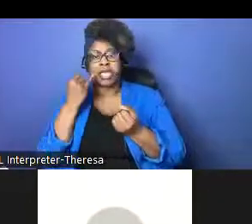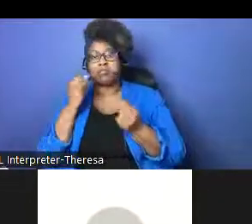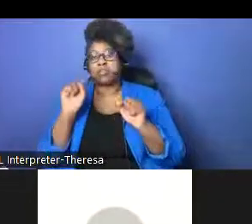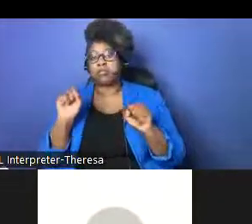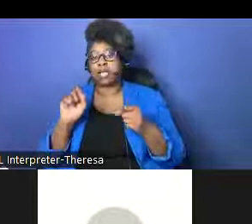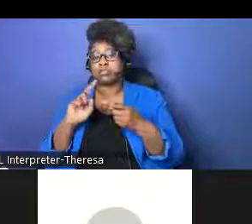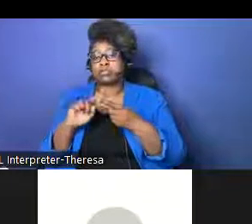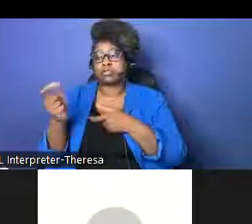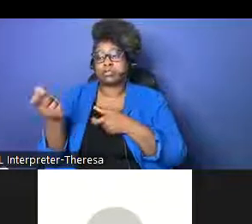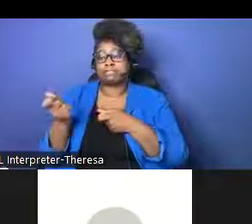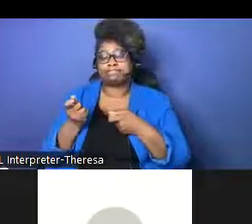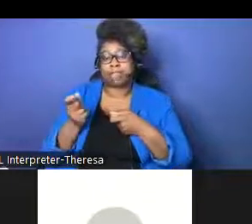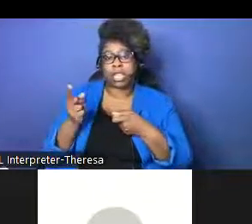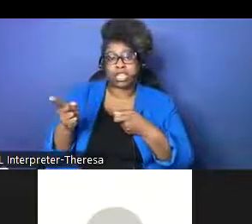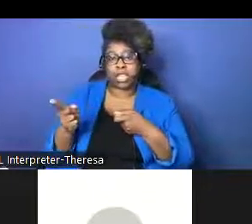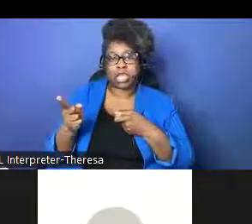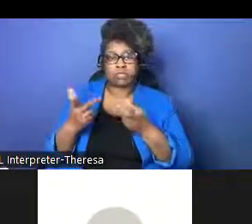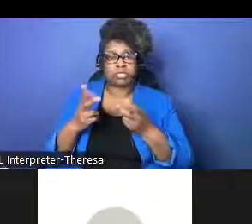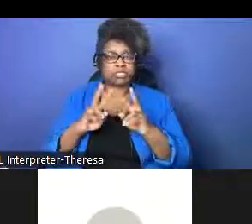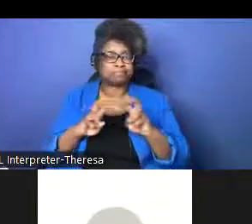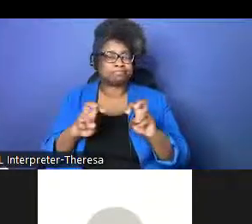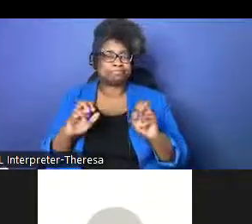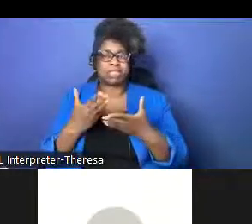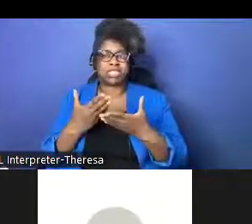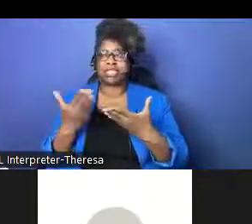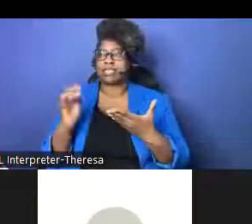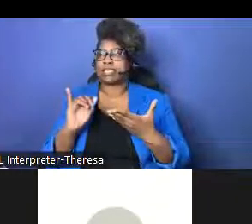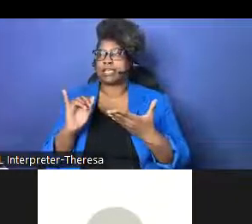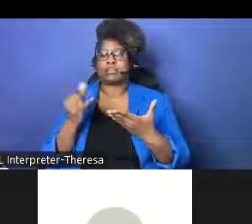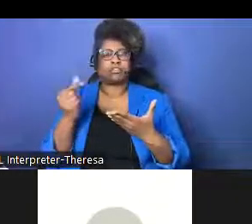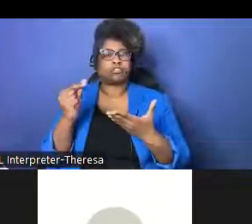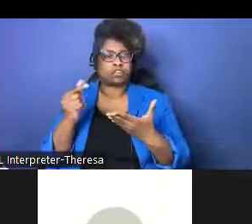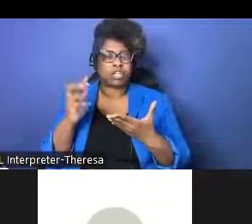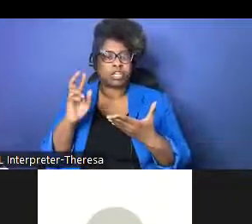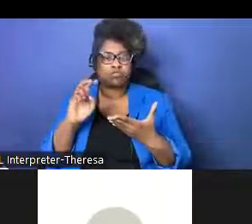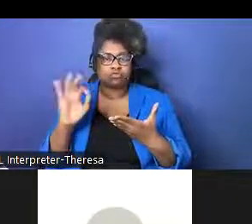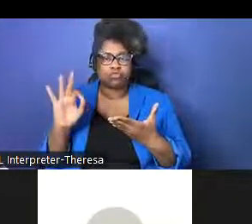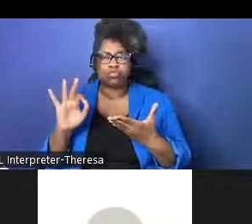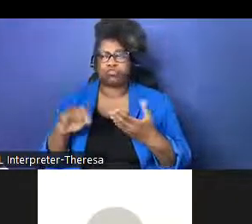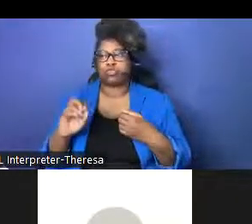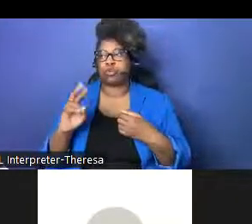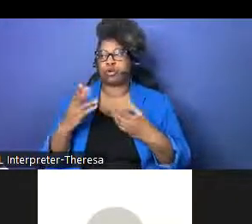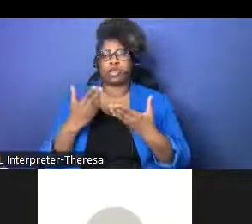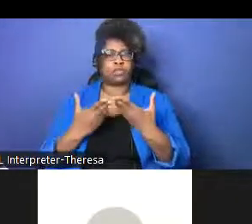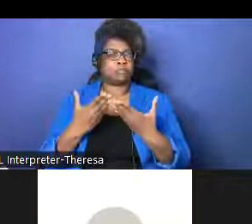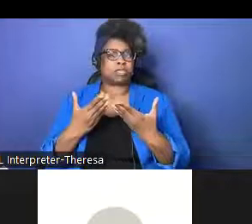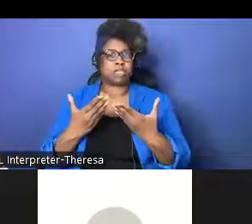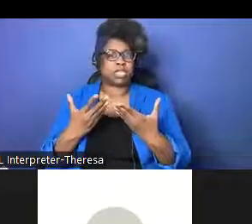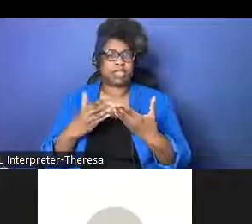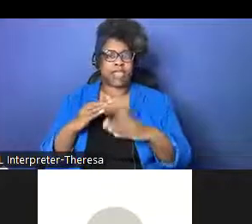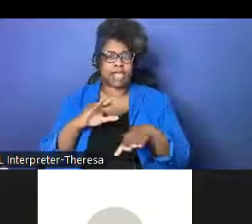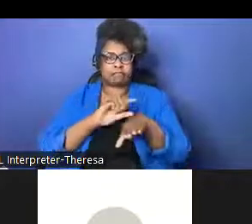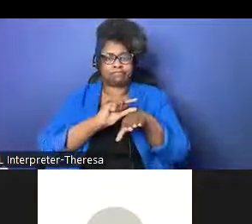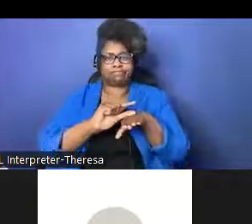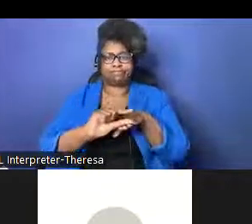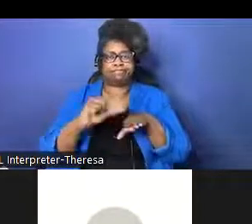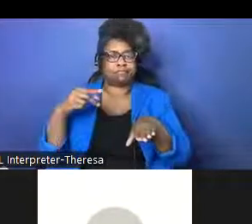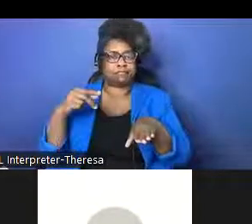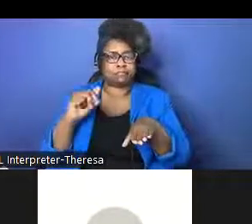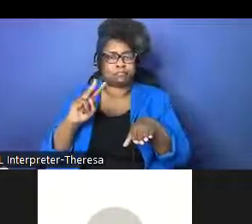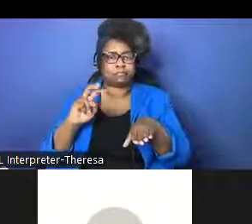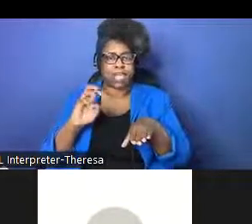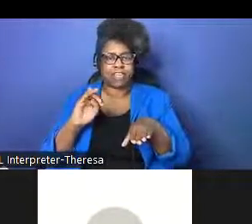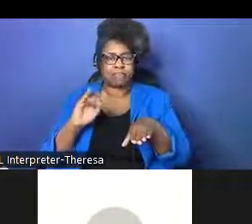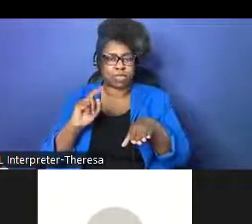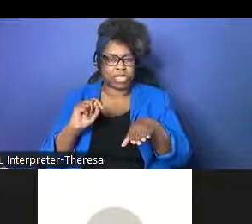them to also look at things like green roofs or maybe permeable pavement, and that goes as